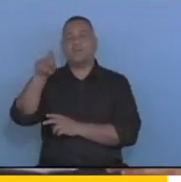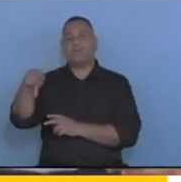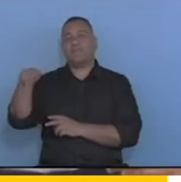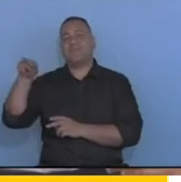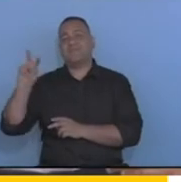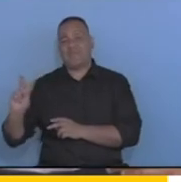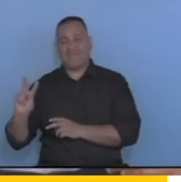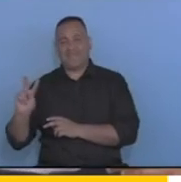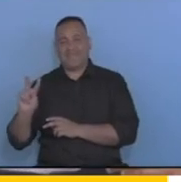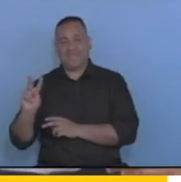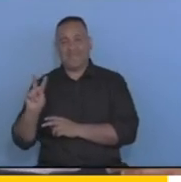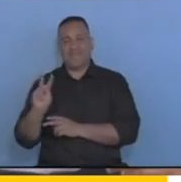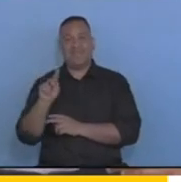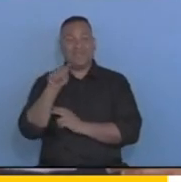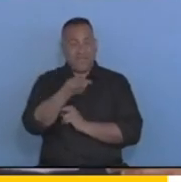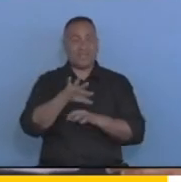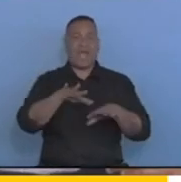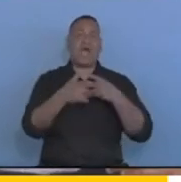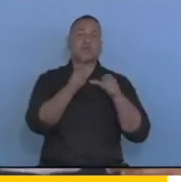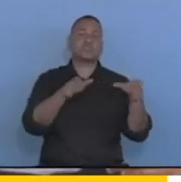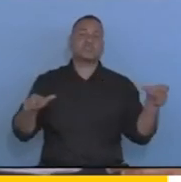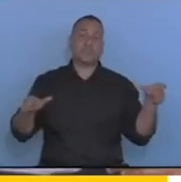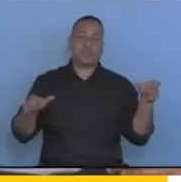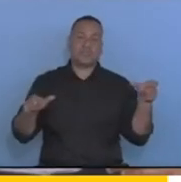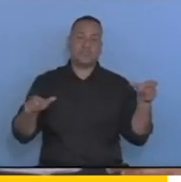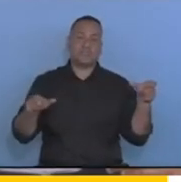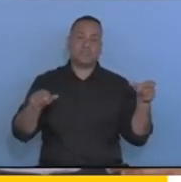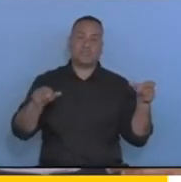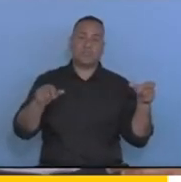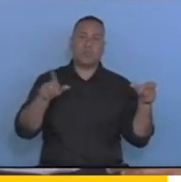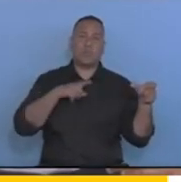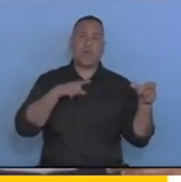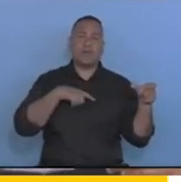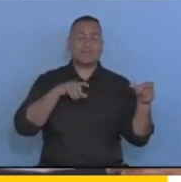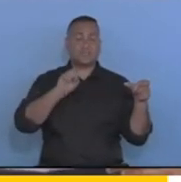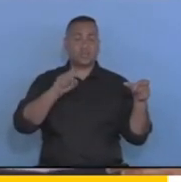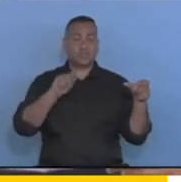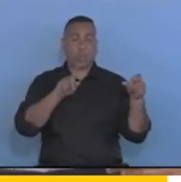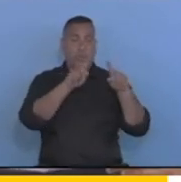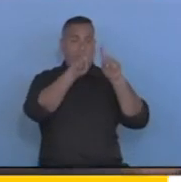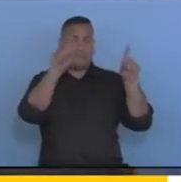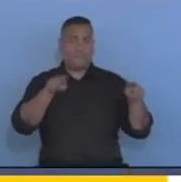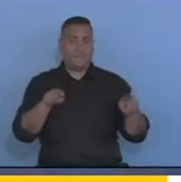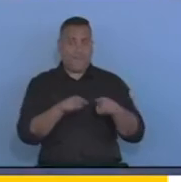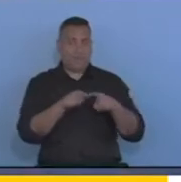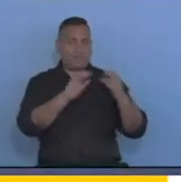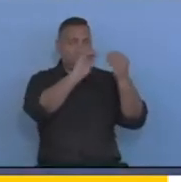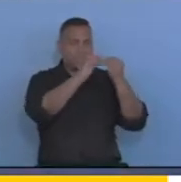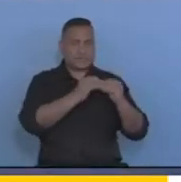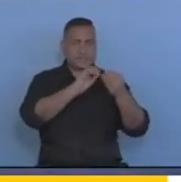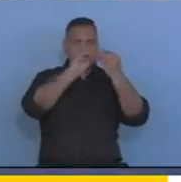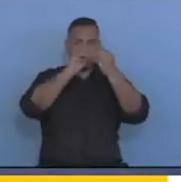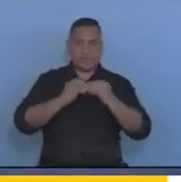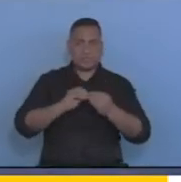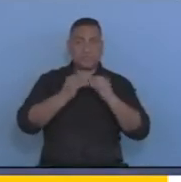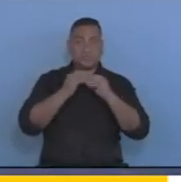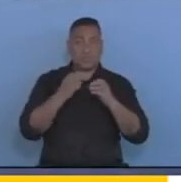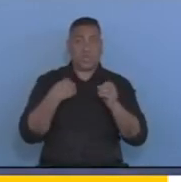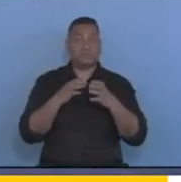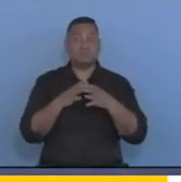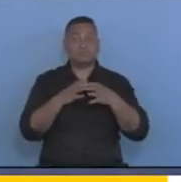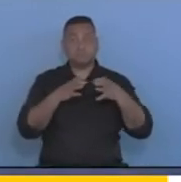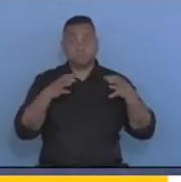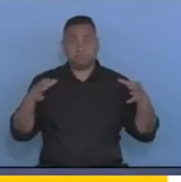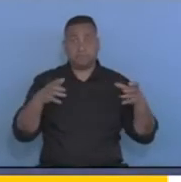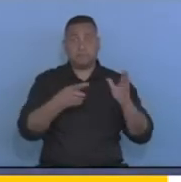do the installation of these panels. Mm. And there would be quite a large demand in South Africa, I